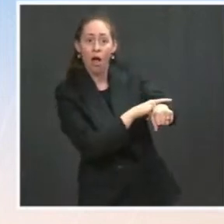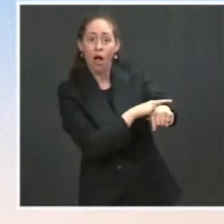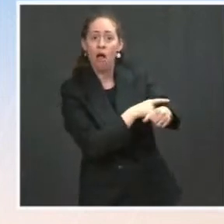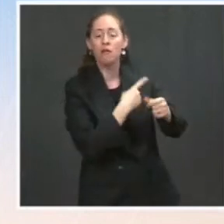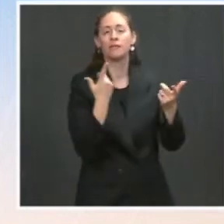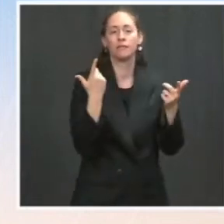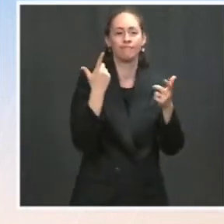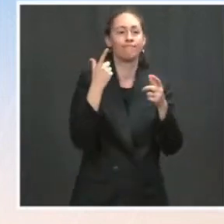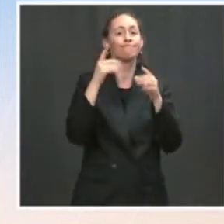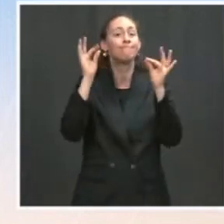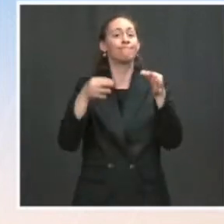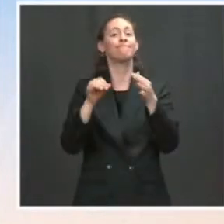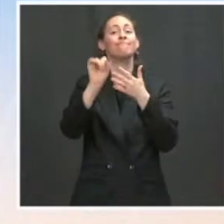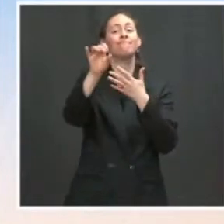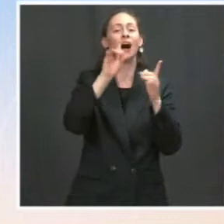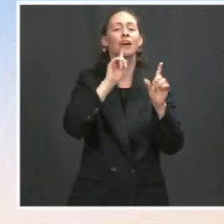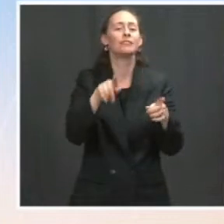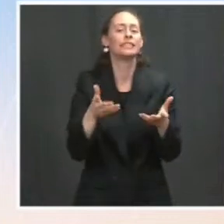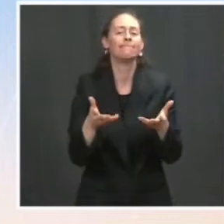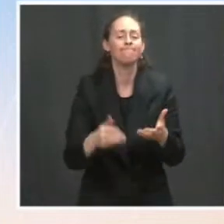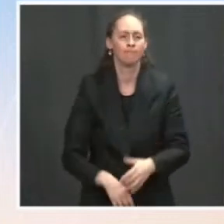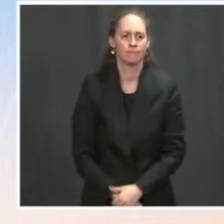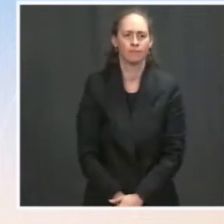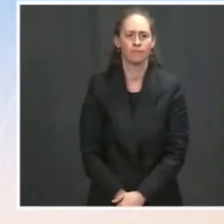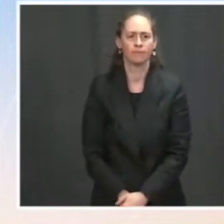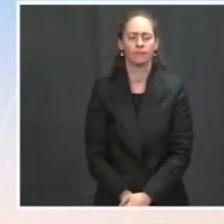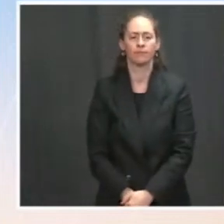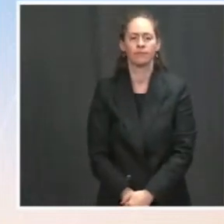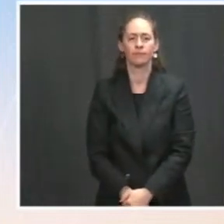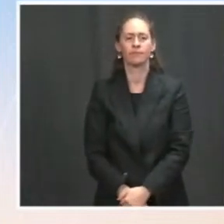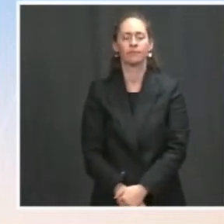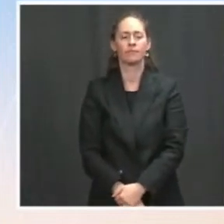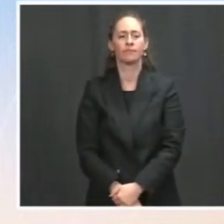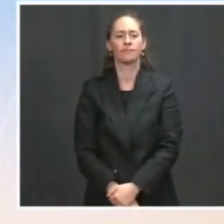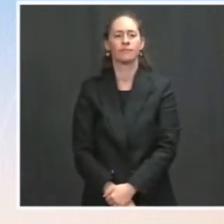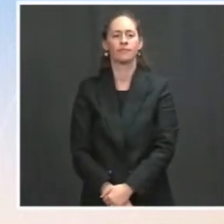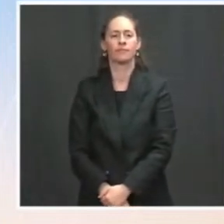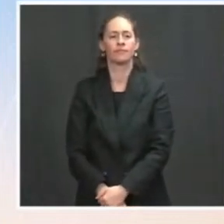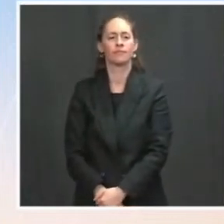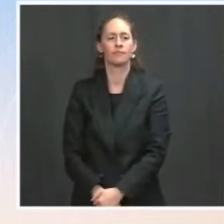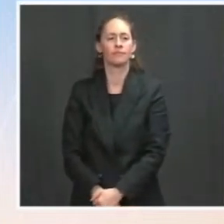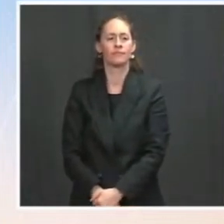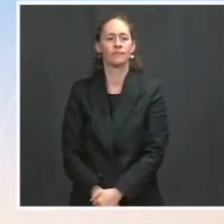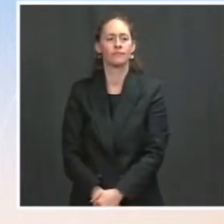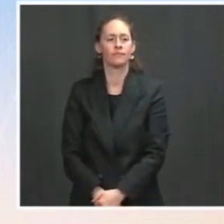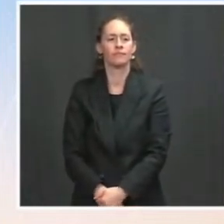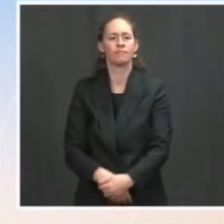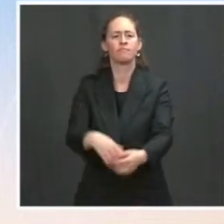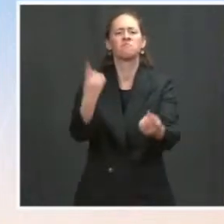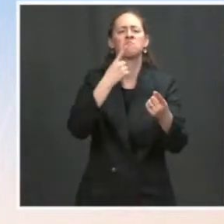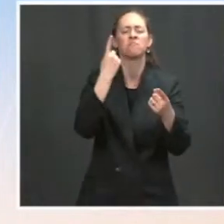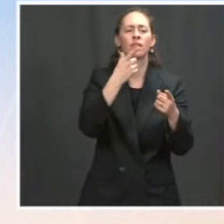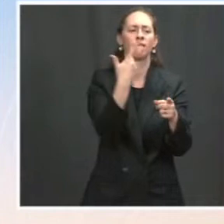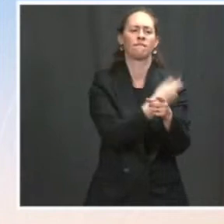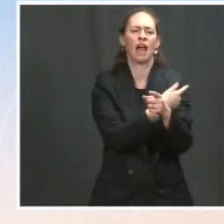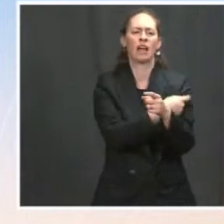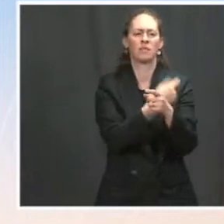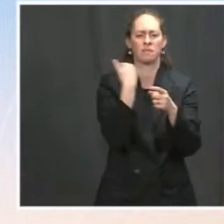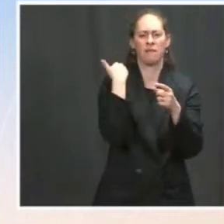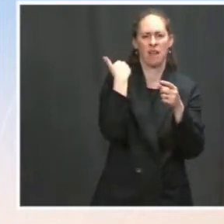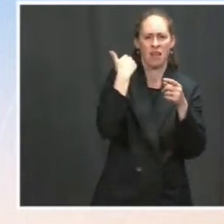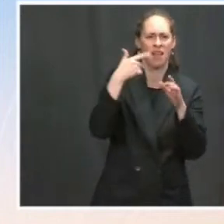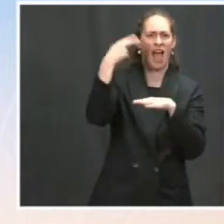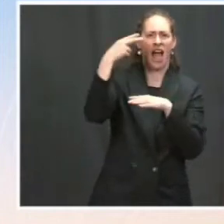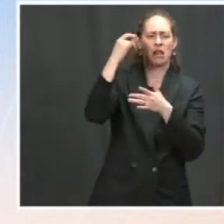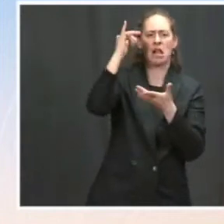about vaccinations? The average has dropped from about 3.4 million 4 weeks ago a day to about 2 million. It looks like it's sort of leveled off